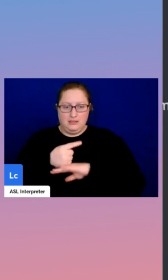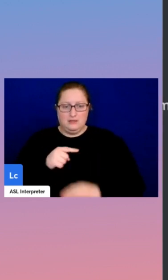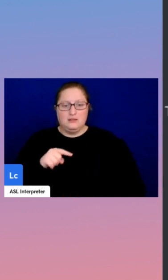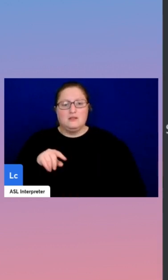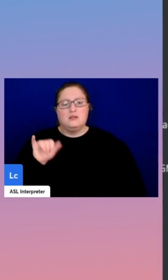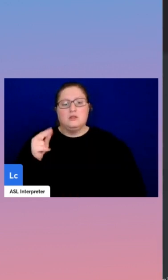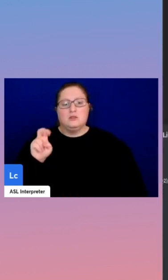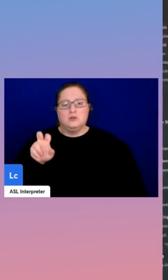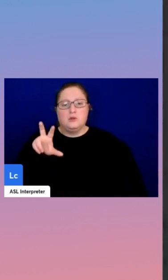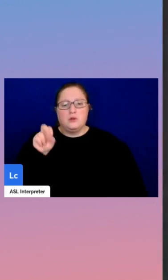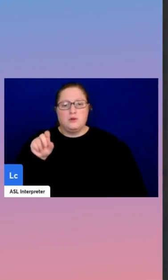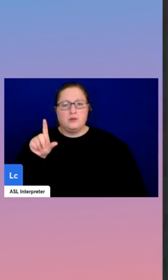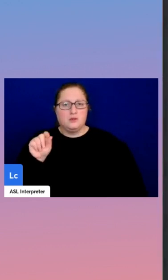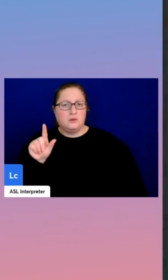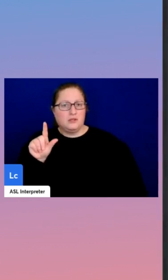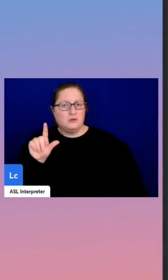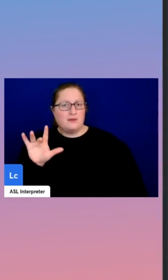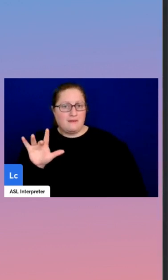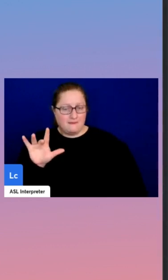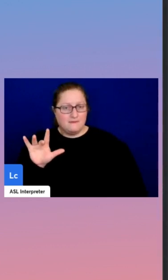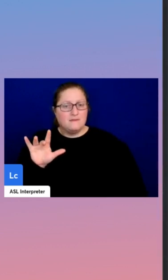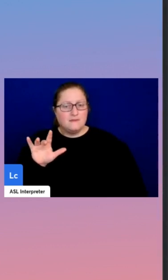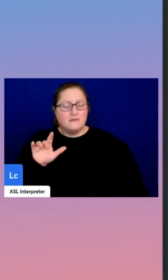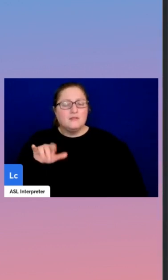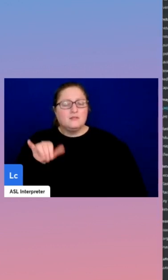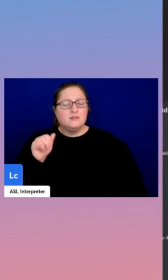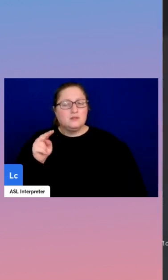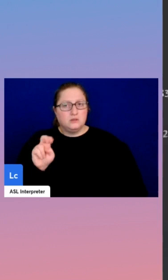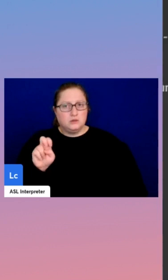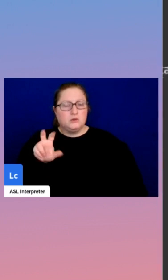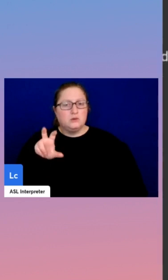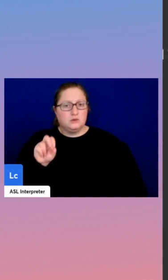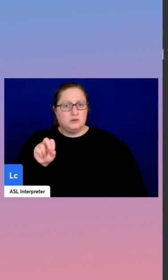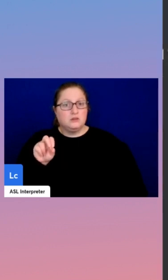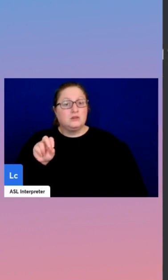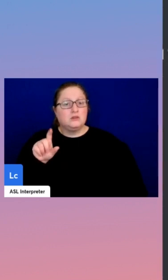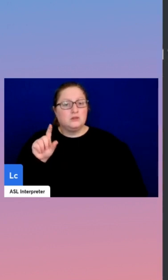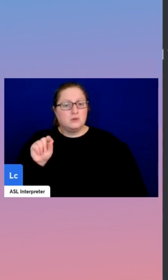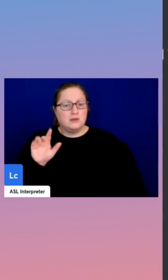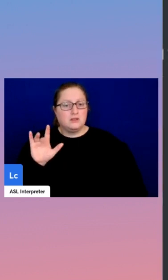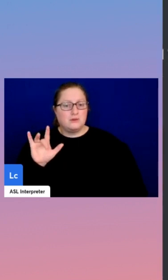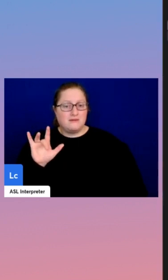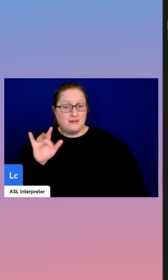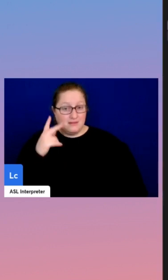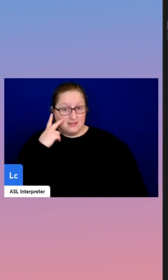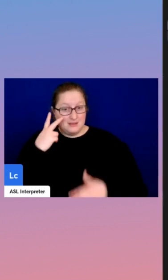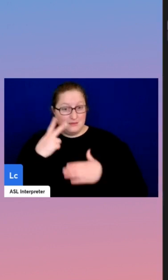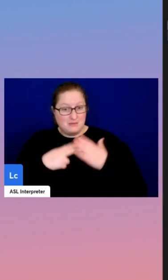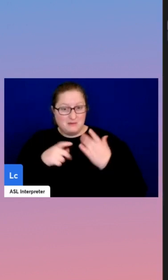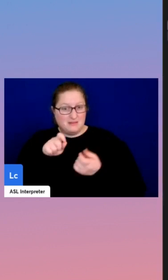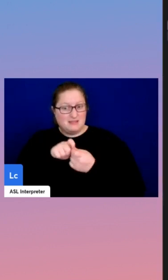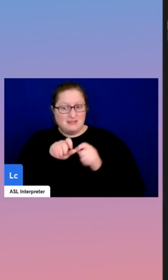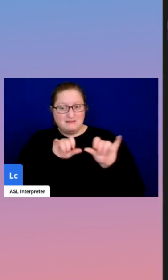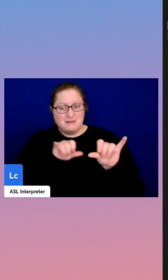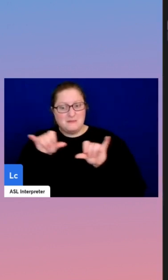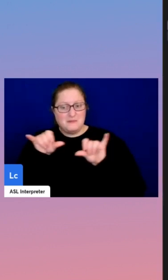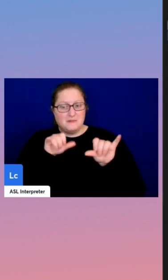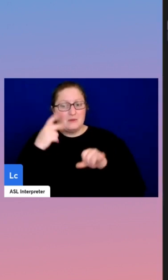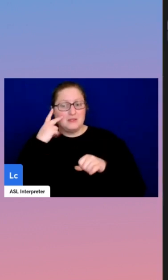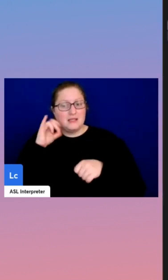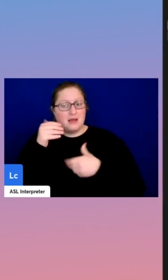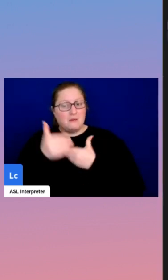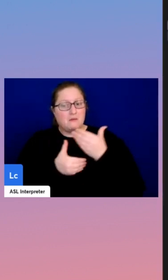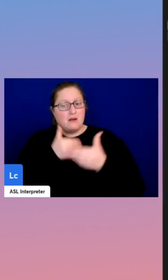25, both on both regions. So let me refresh here. Yeah. Exact. Now that we saw the process